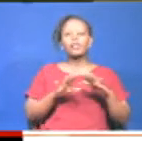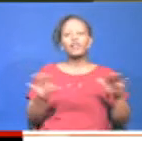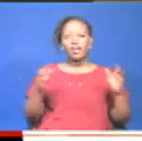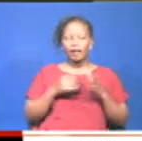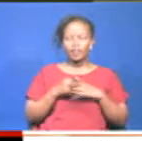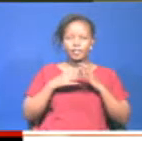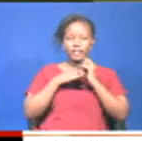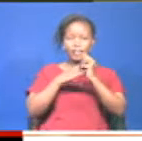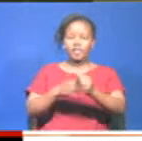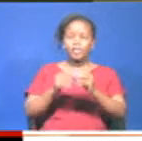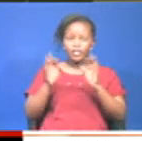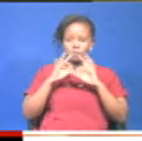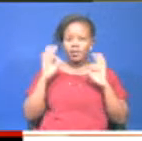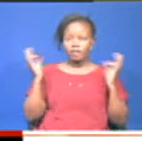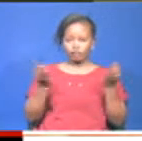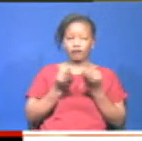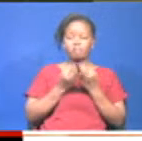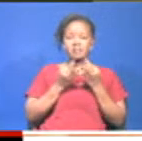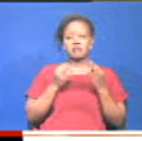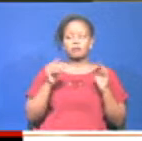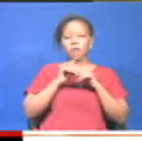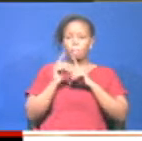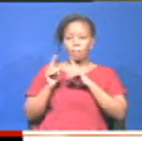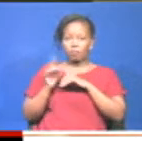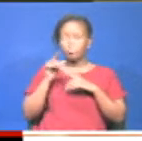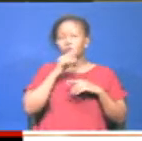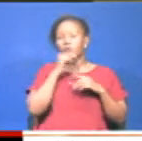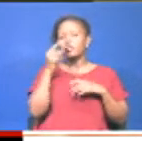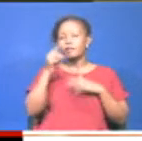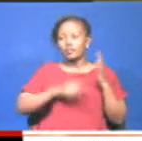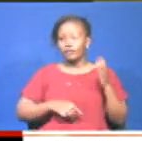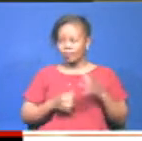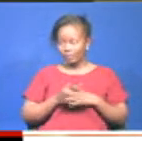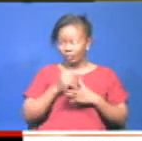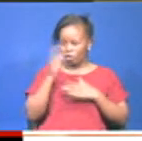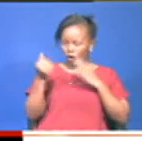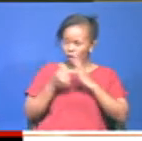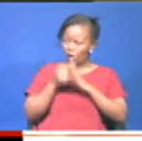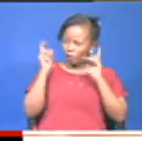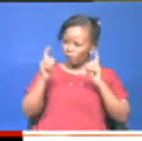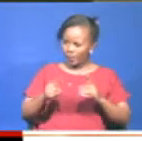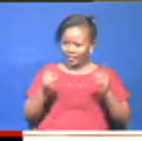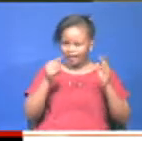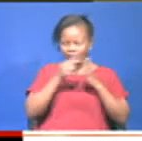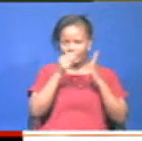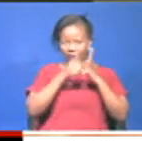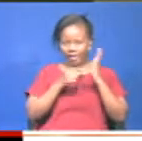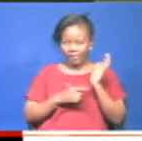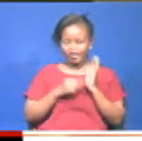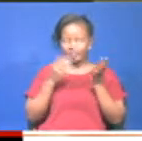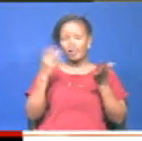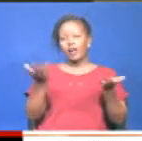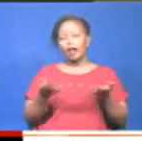late Paramount Chief Raphael Kisai, they say they will enlist the help of a local